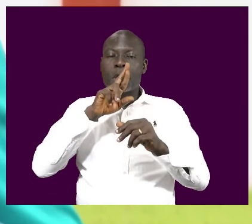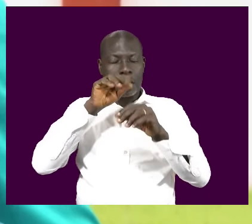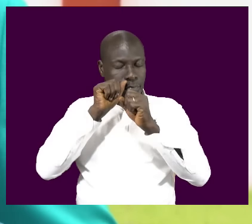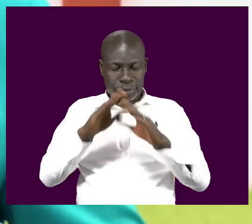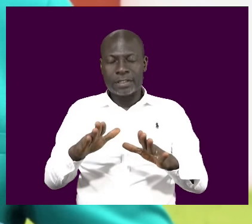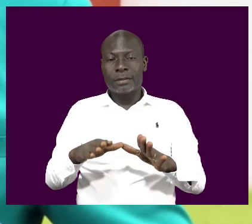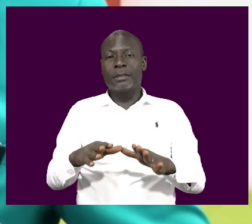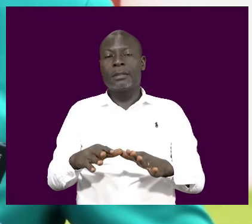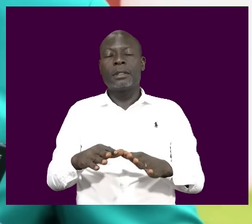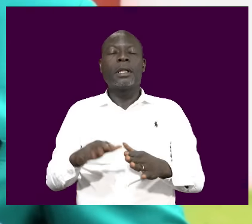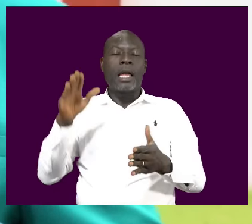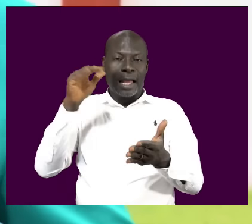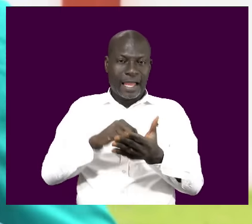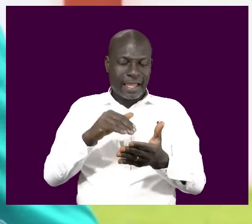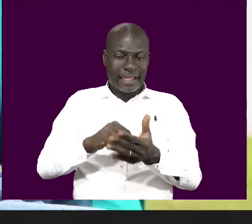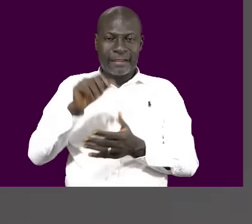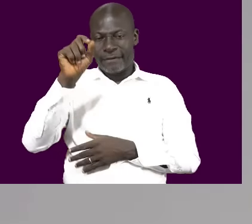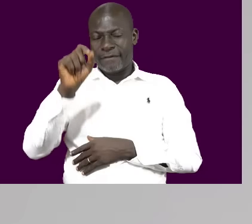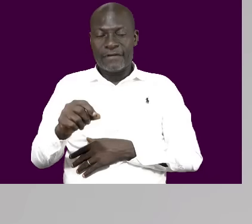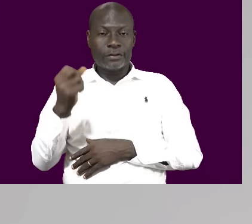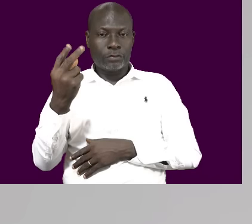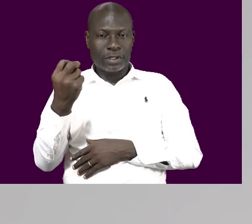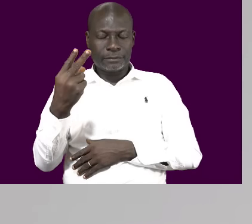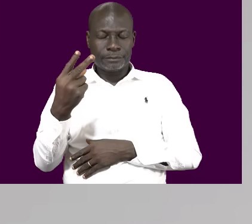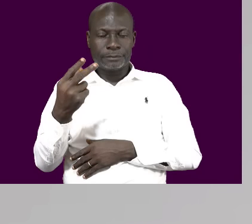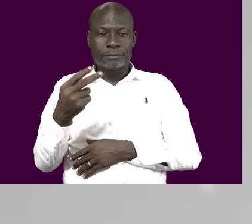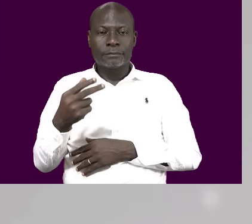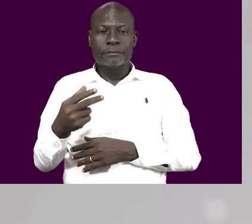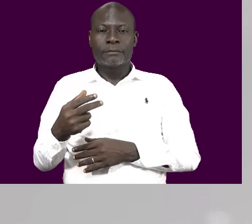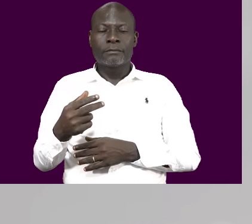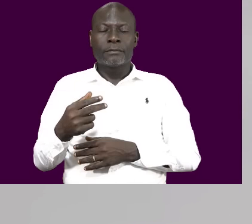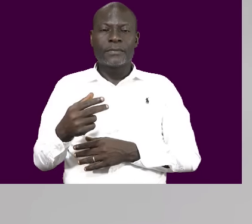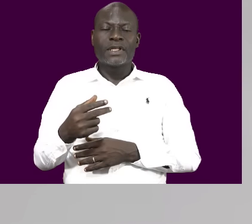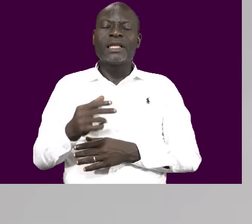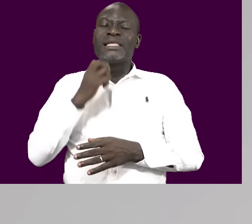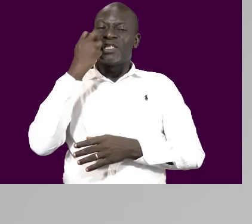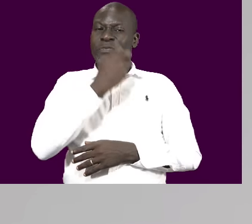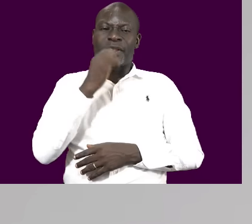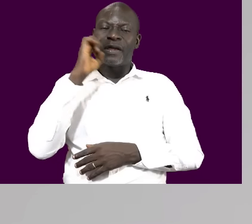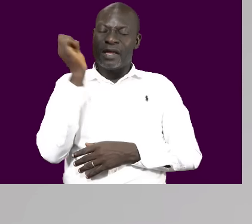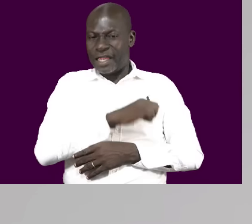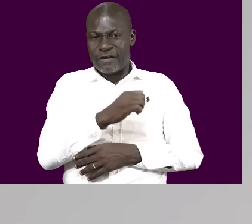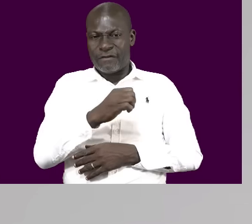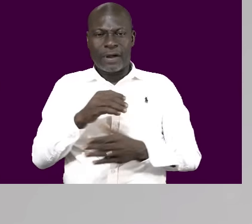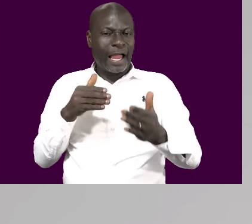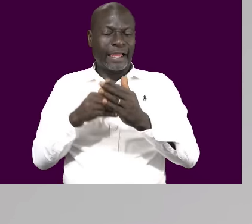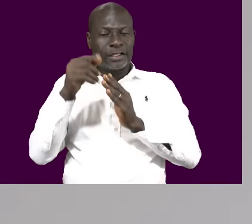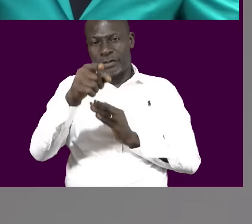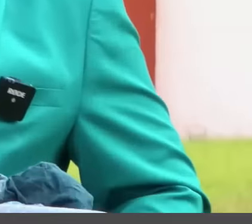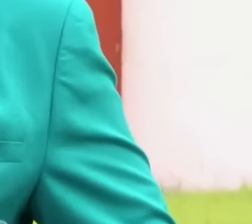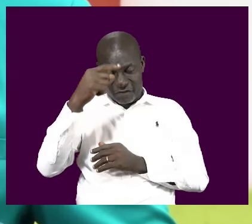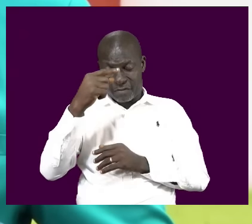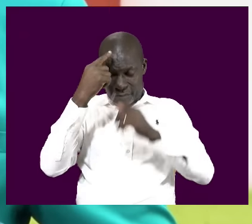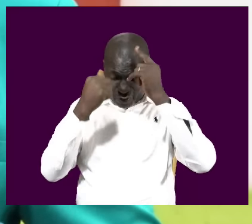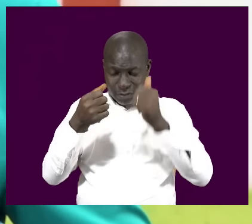Ni eto aso e wo verse 11 ne se. They speak evil against you falsely for my sake. E nipa tumi